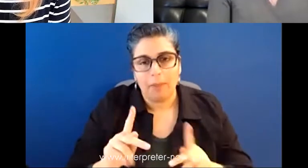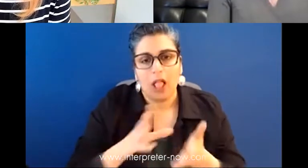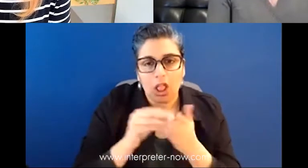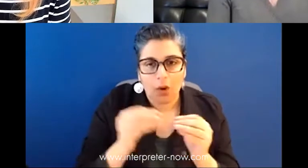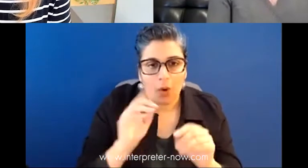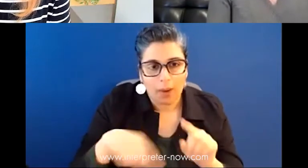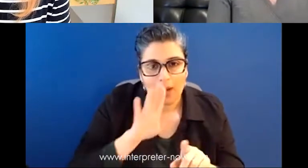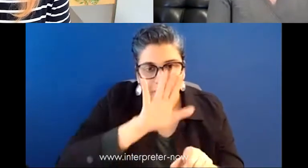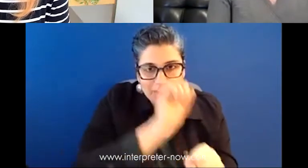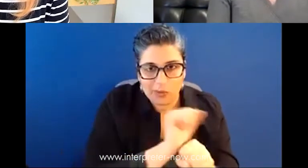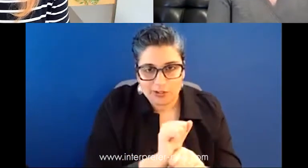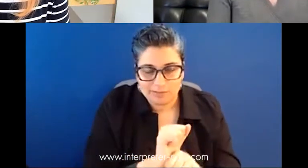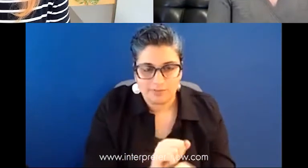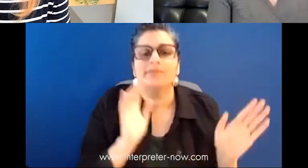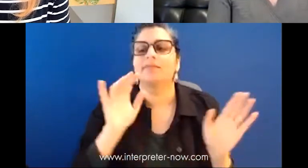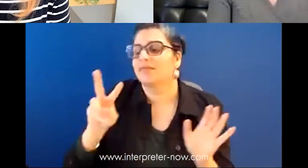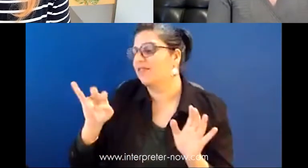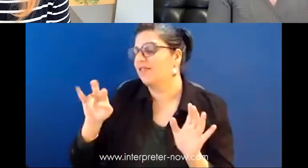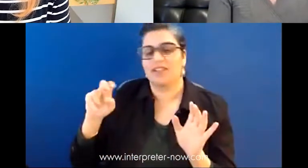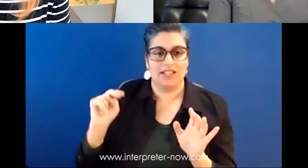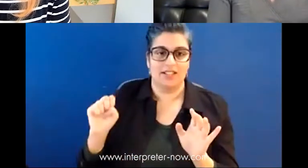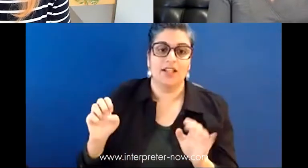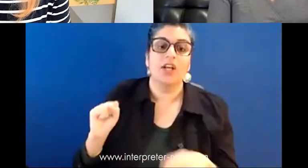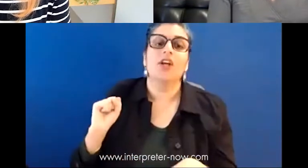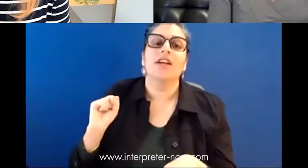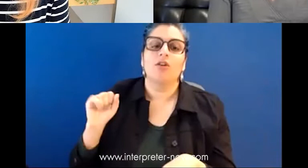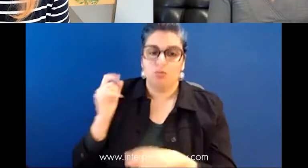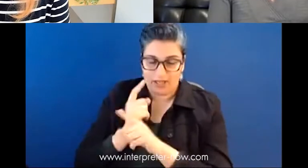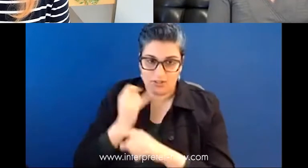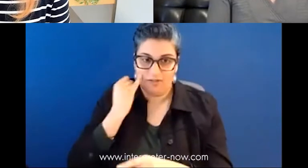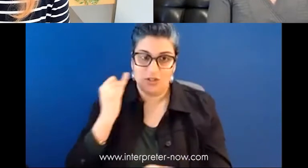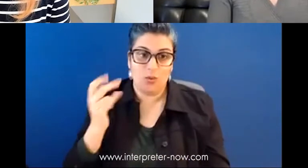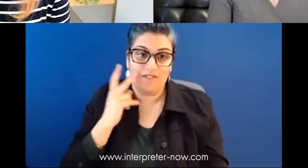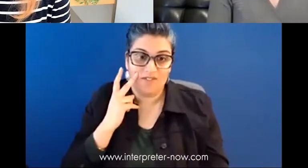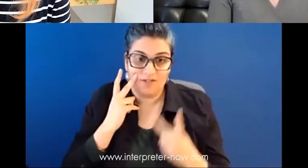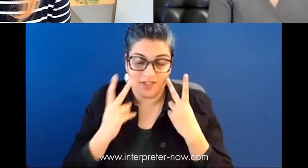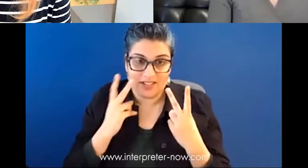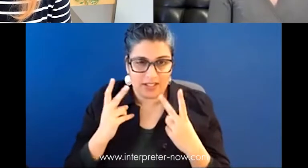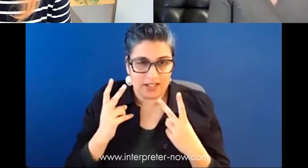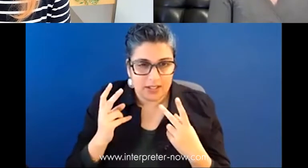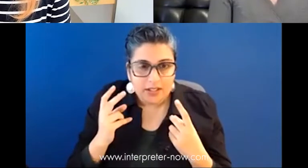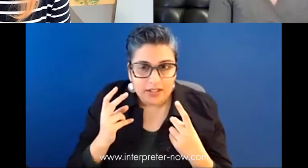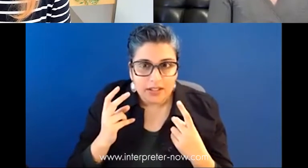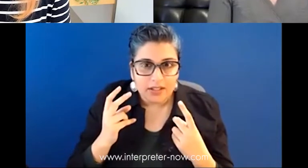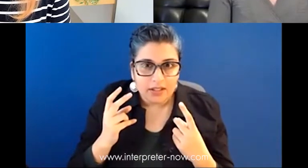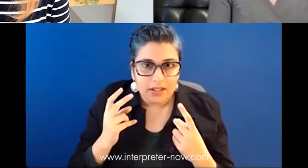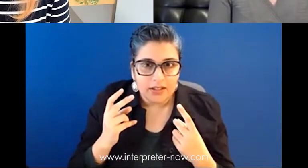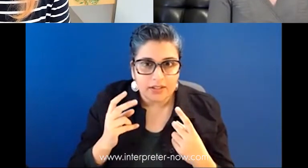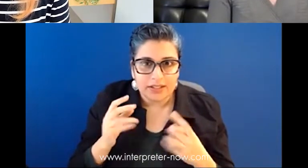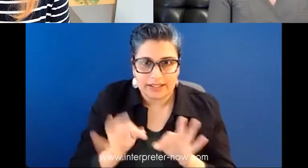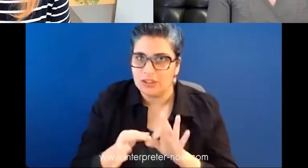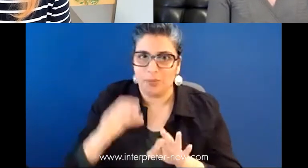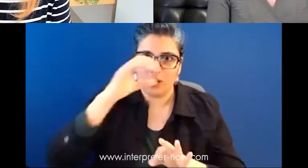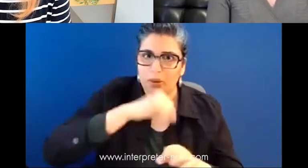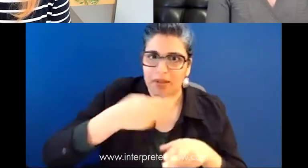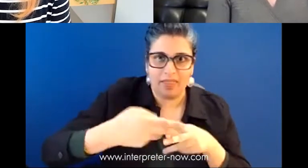Absolutely. So if you visit socos.org, I write about this stuff some of it is